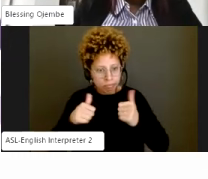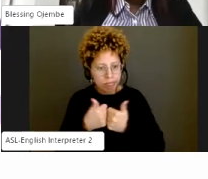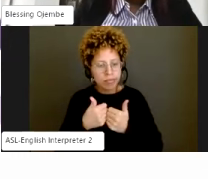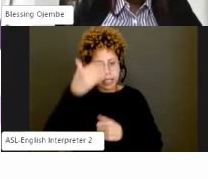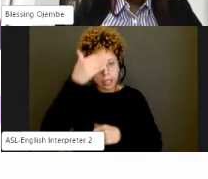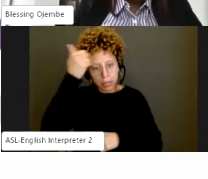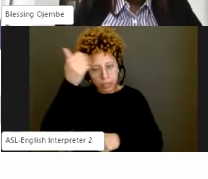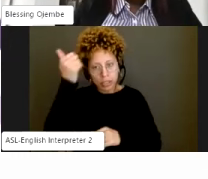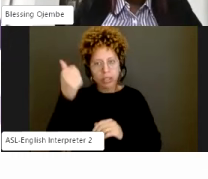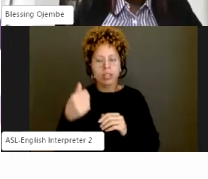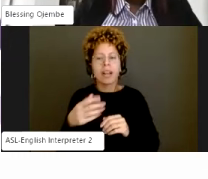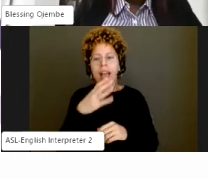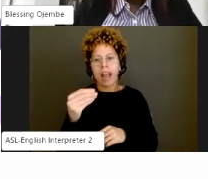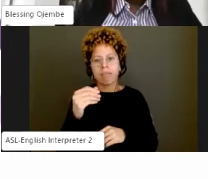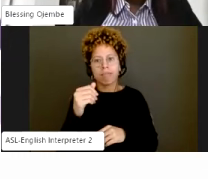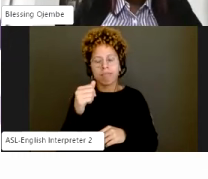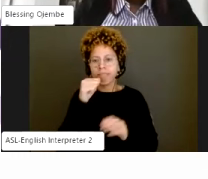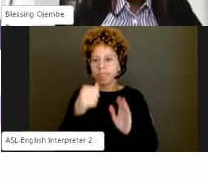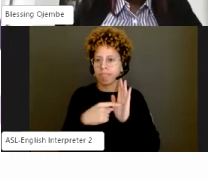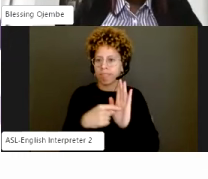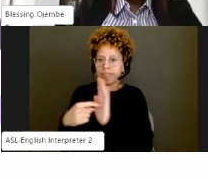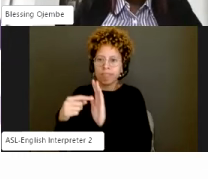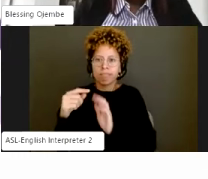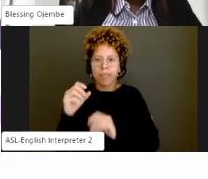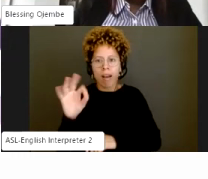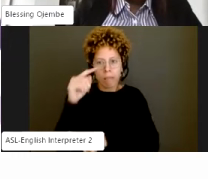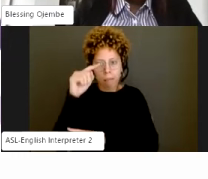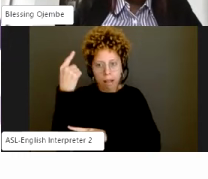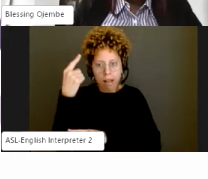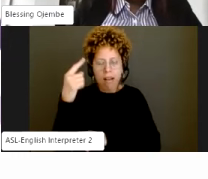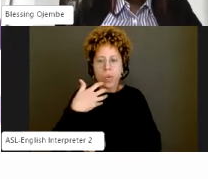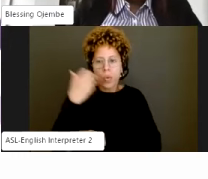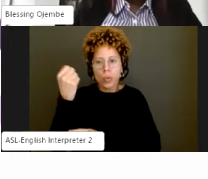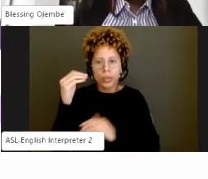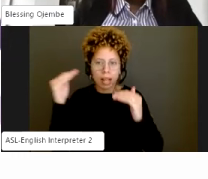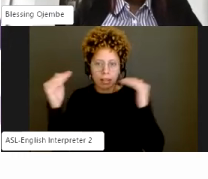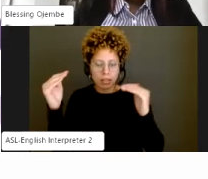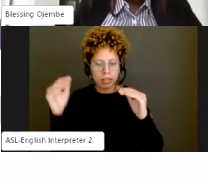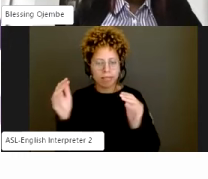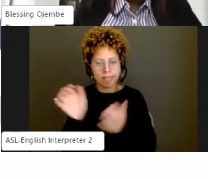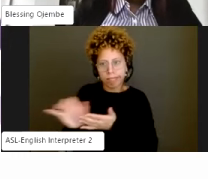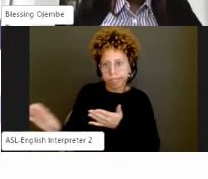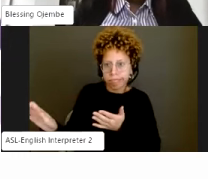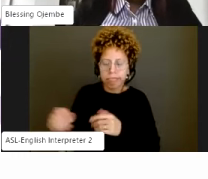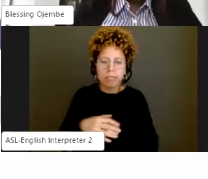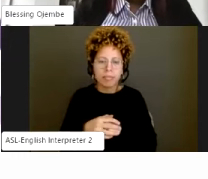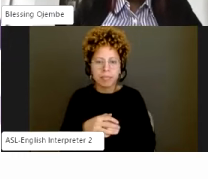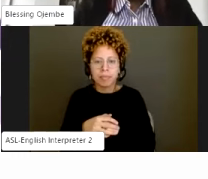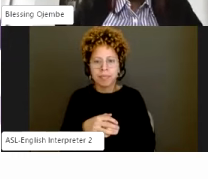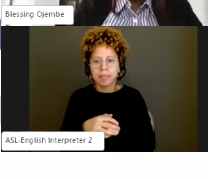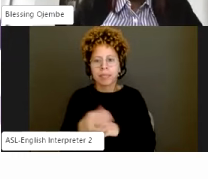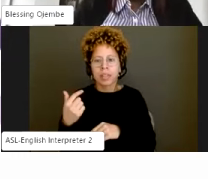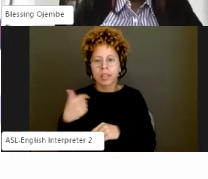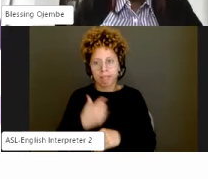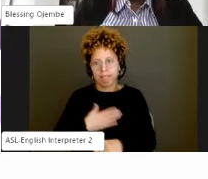Representational Inequality of Black Older Adults. I'm so pleased to be joined today by our colleagues who